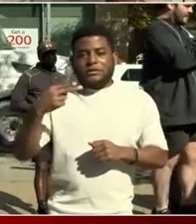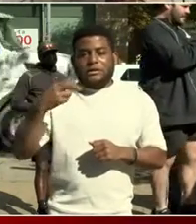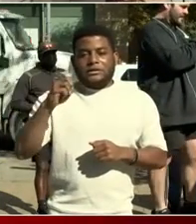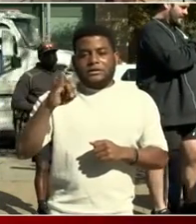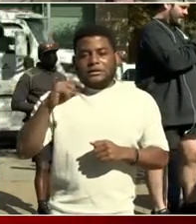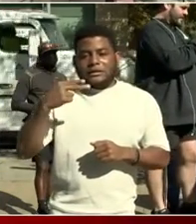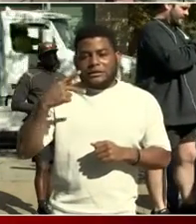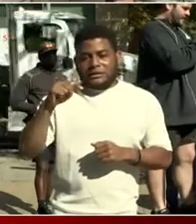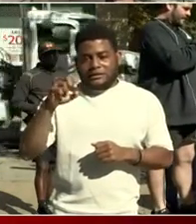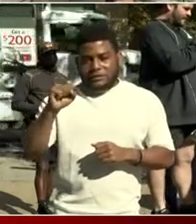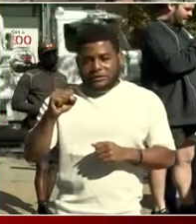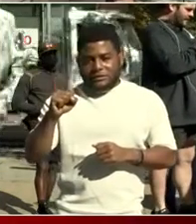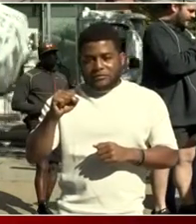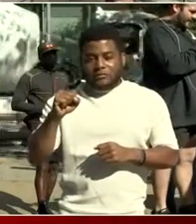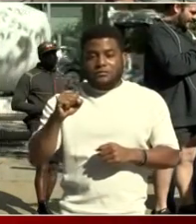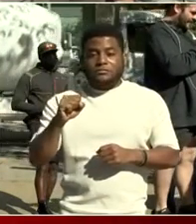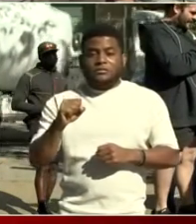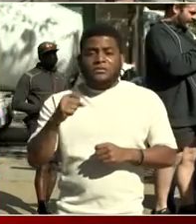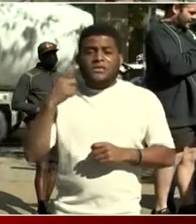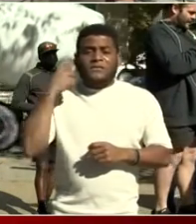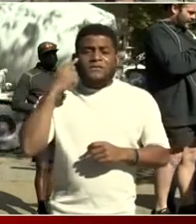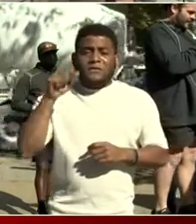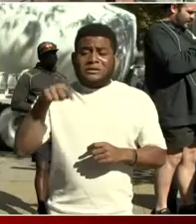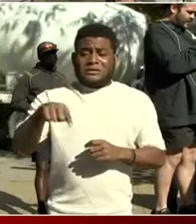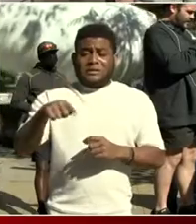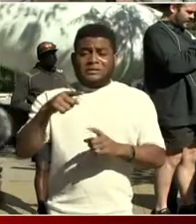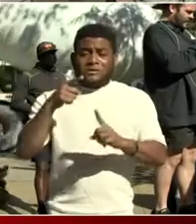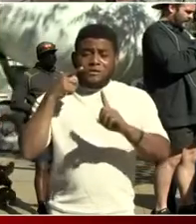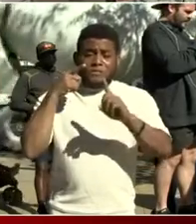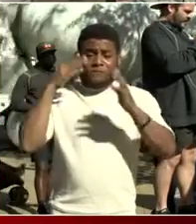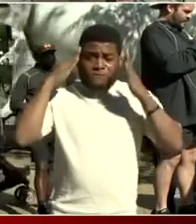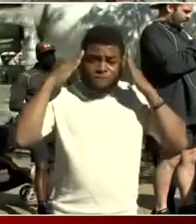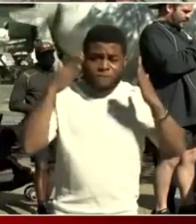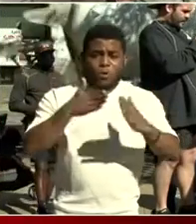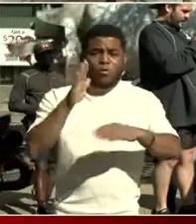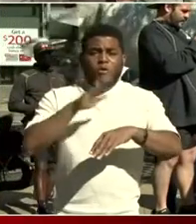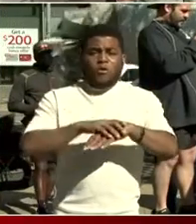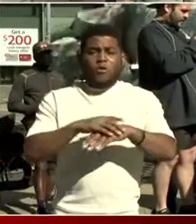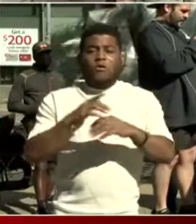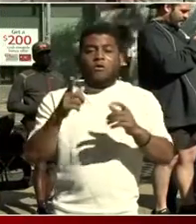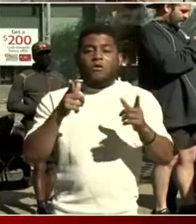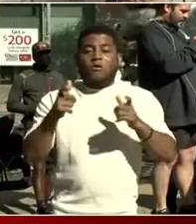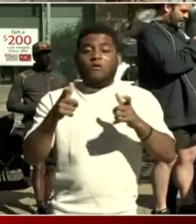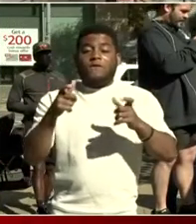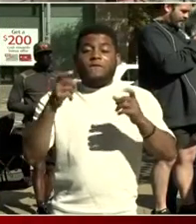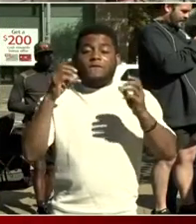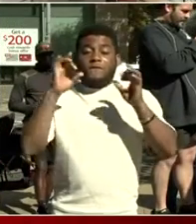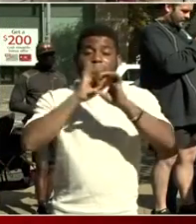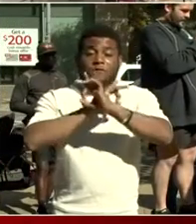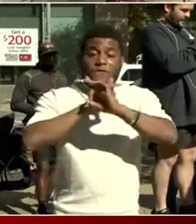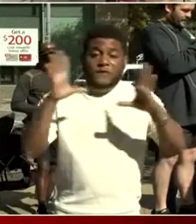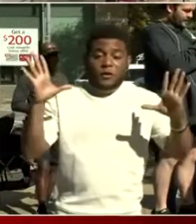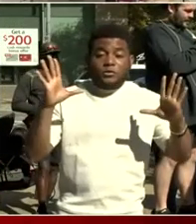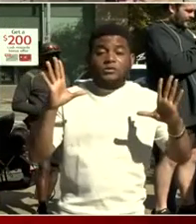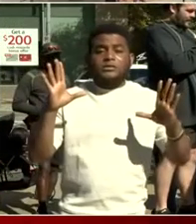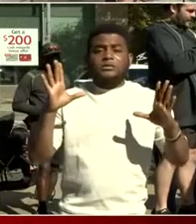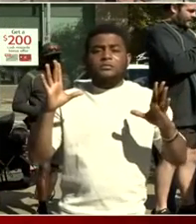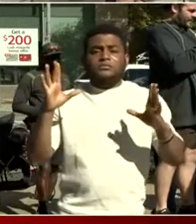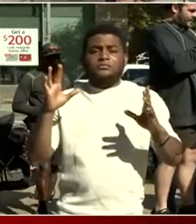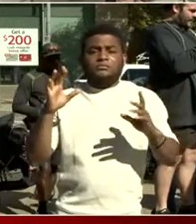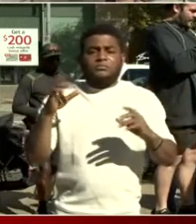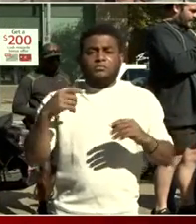addressing gun violence. Neighbors in those target areas will likely notice